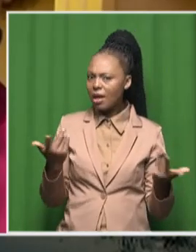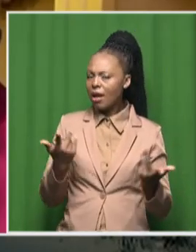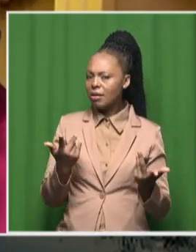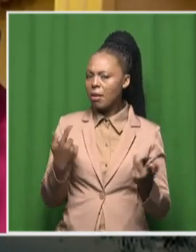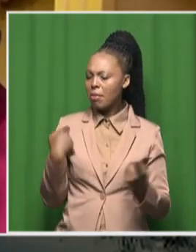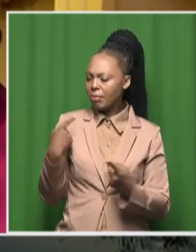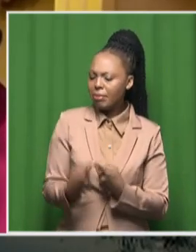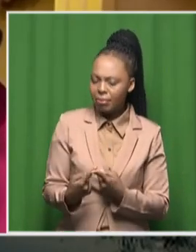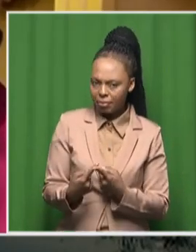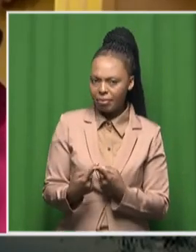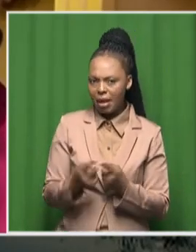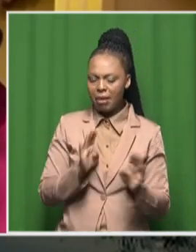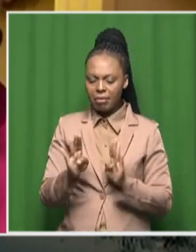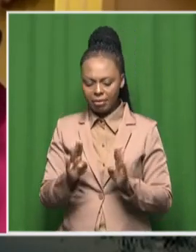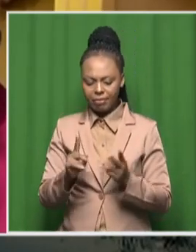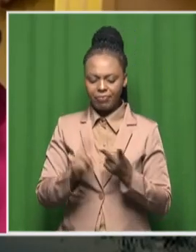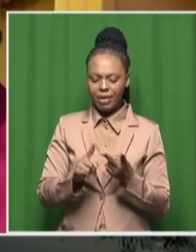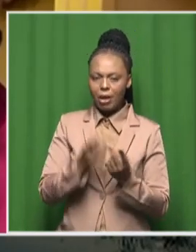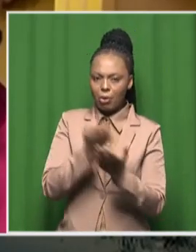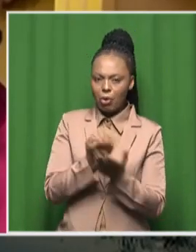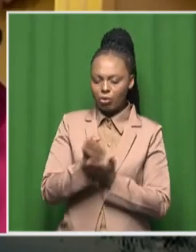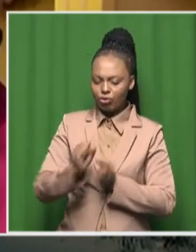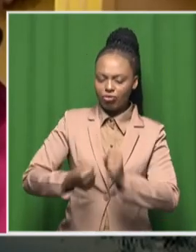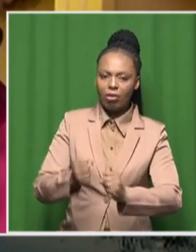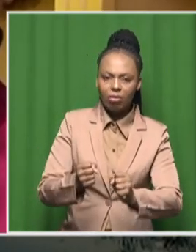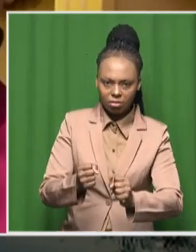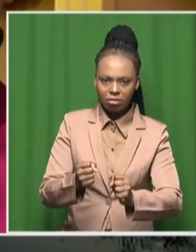and how they are economically struggling?